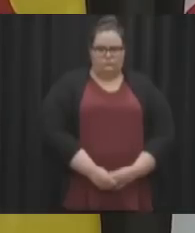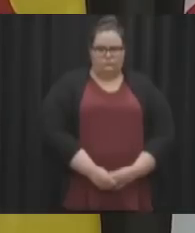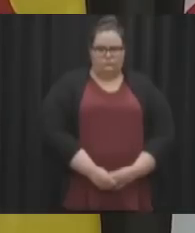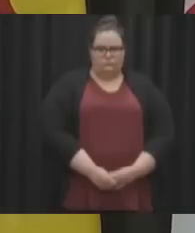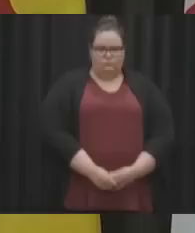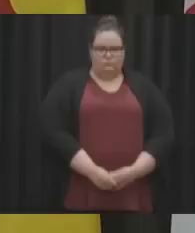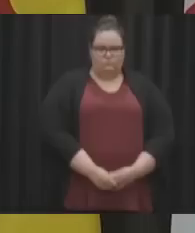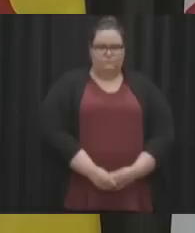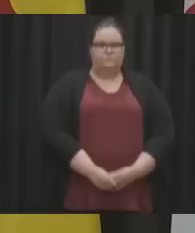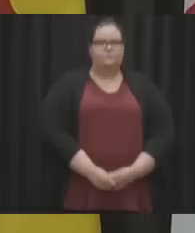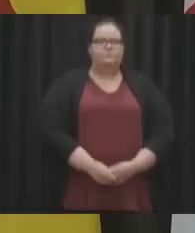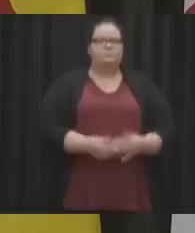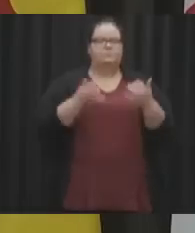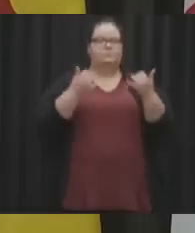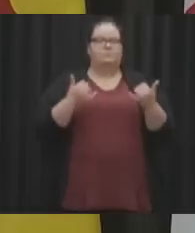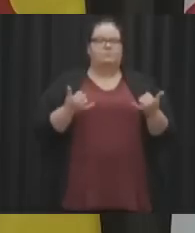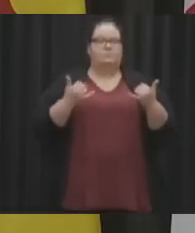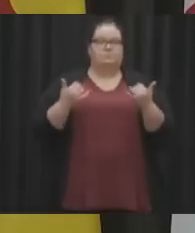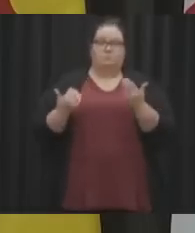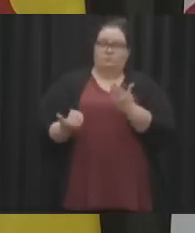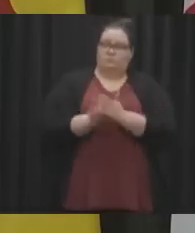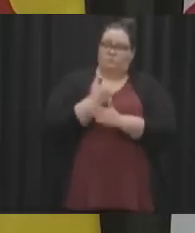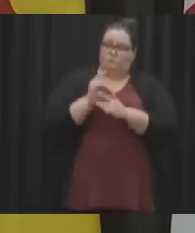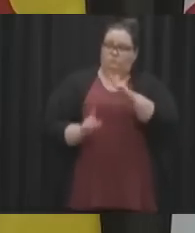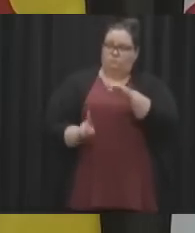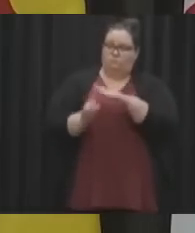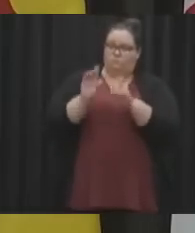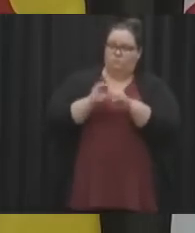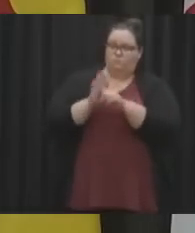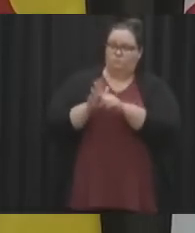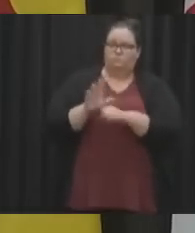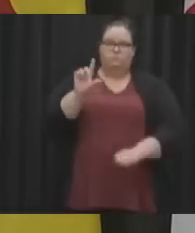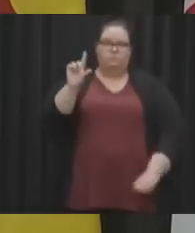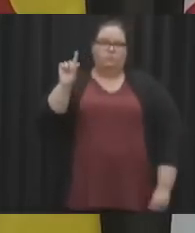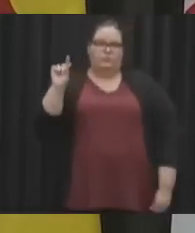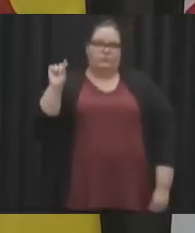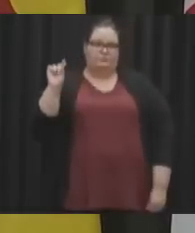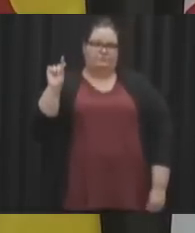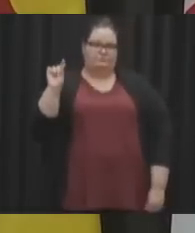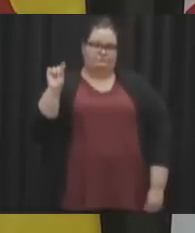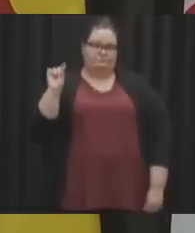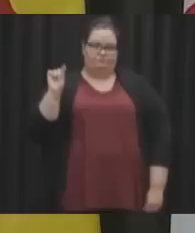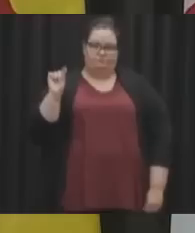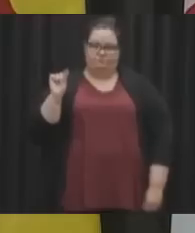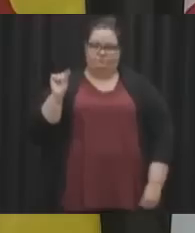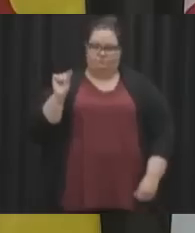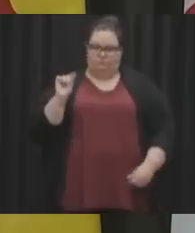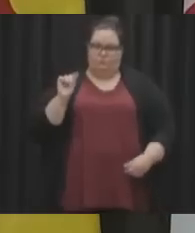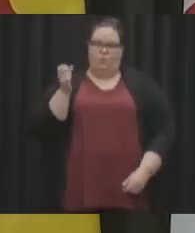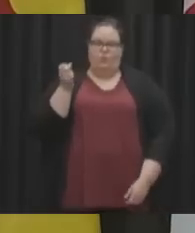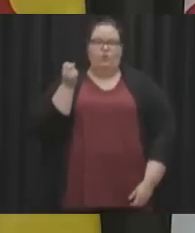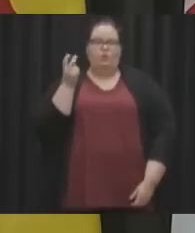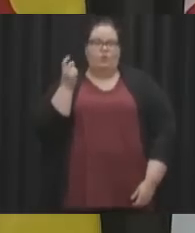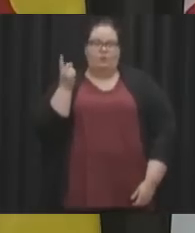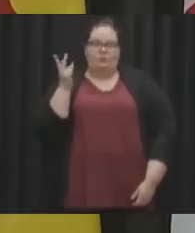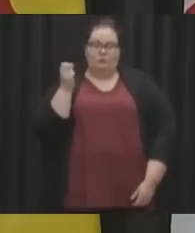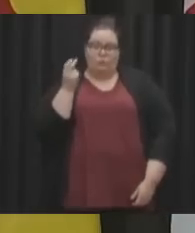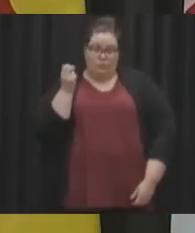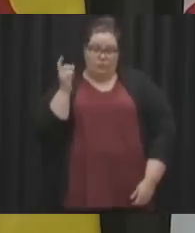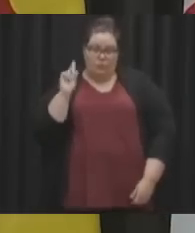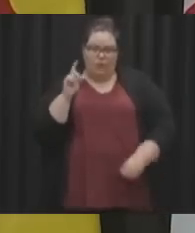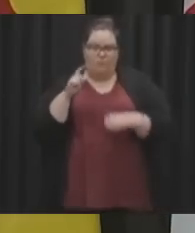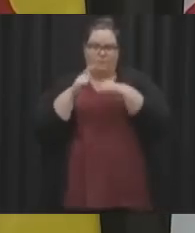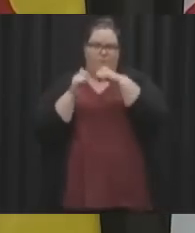travel outside the Atlantic bubble. There's a new cases in Zone 1, and they include an individual between 20